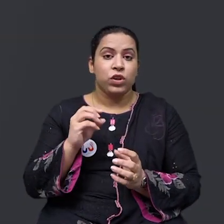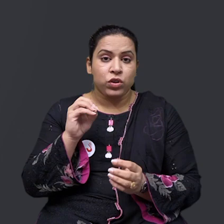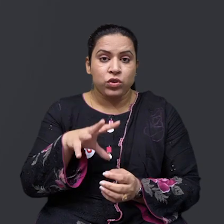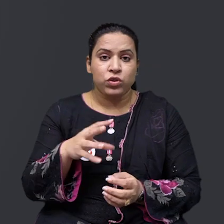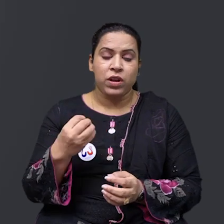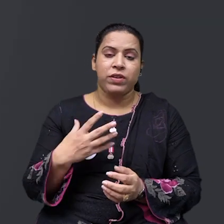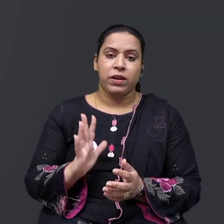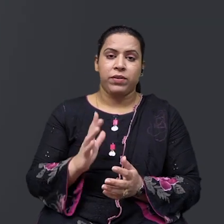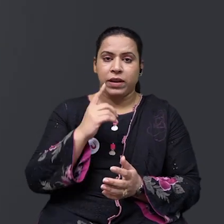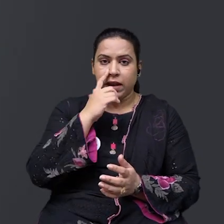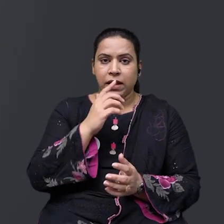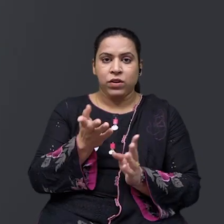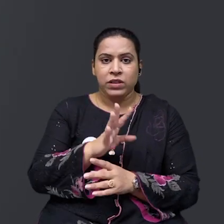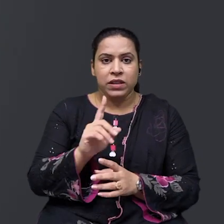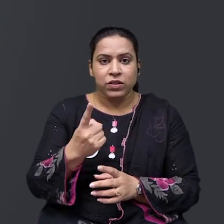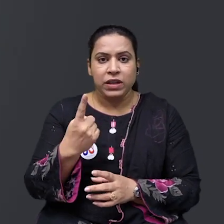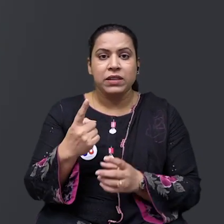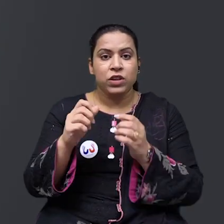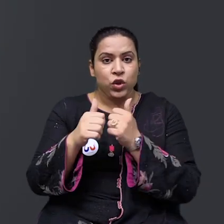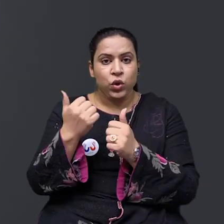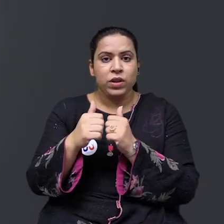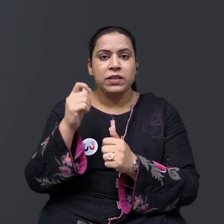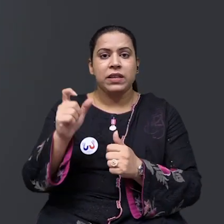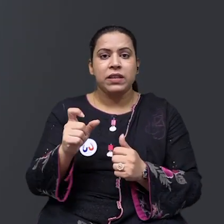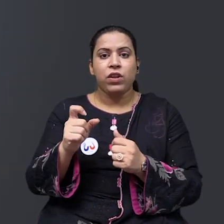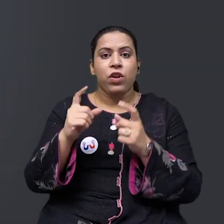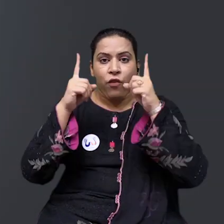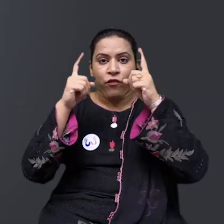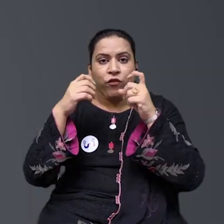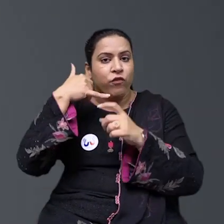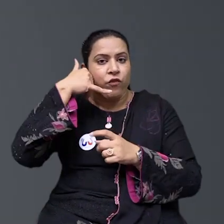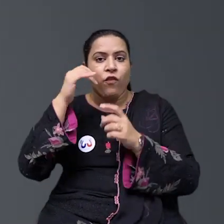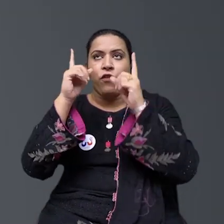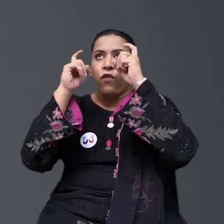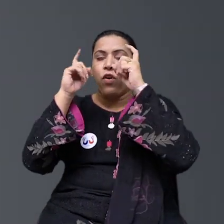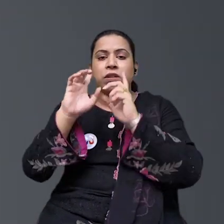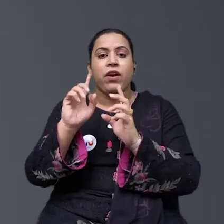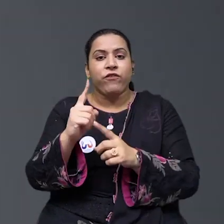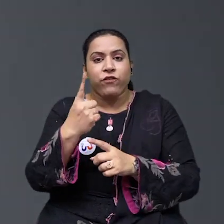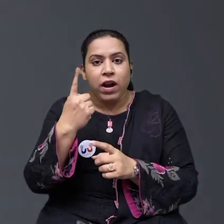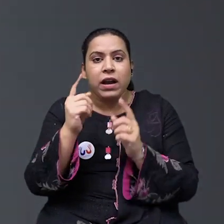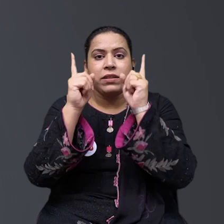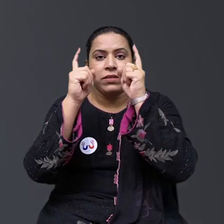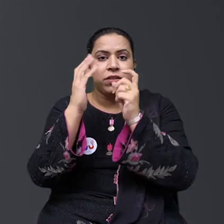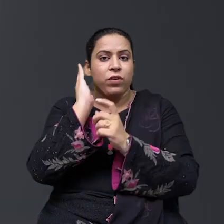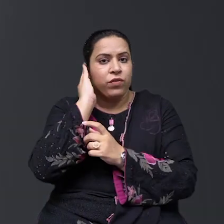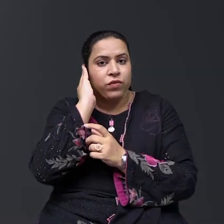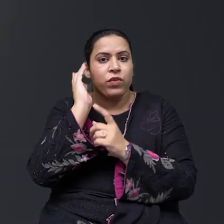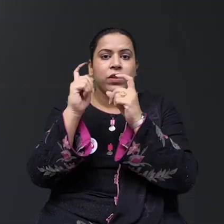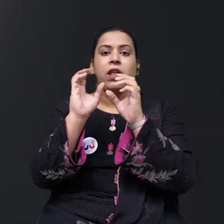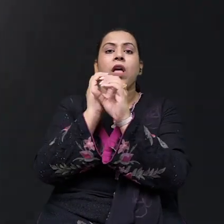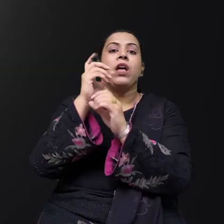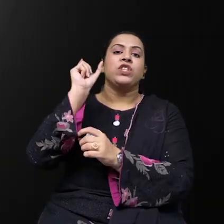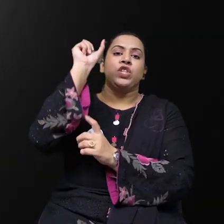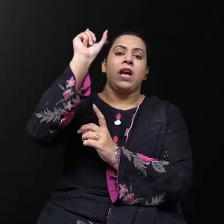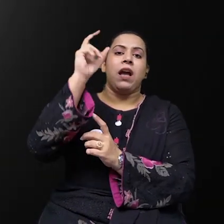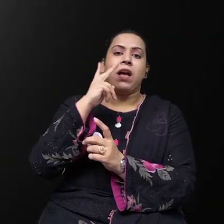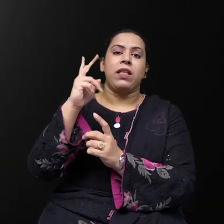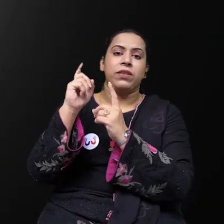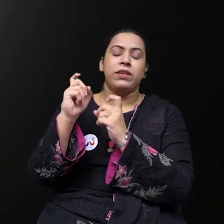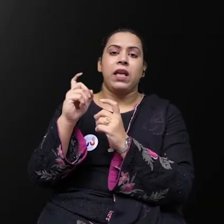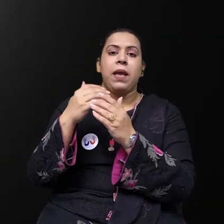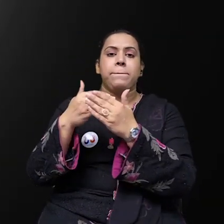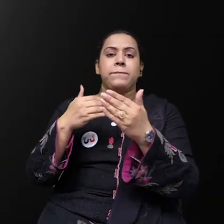there. And at first I started using my phone to capture pictures. First photo I took was of the moon. It was by